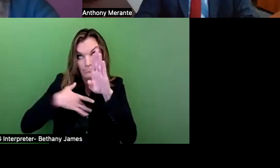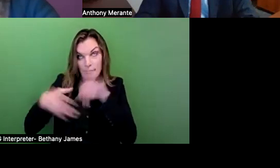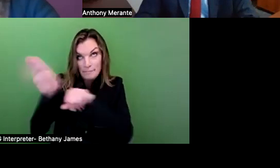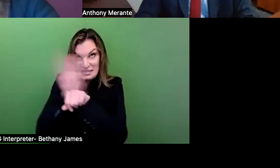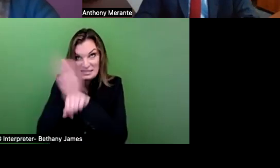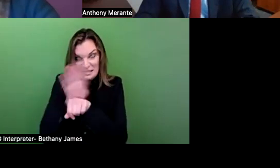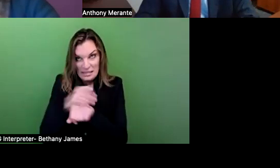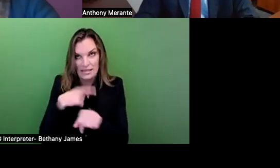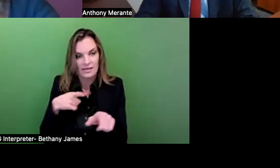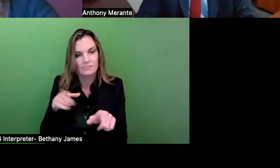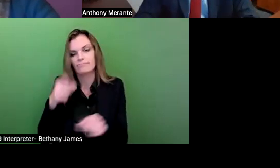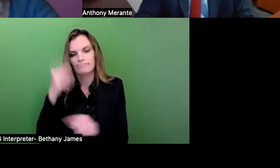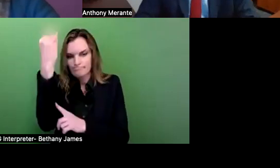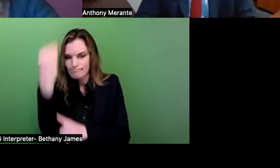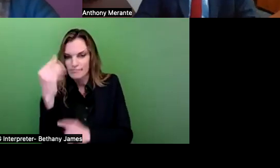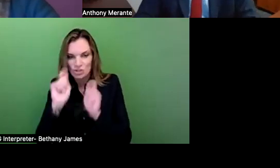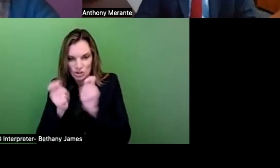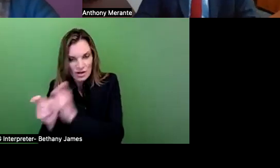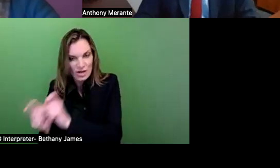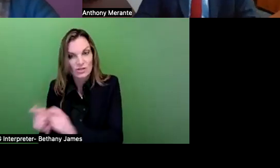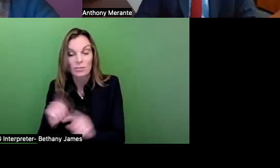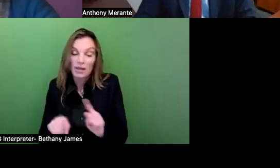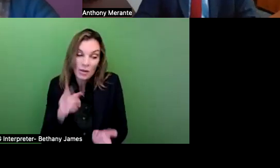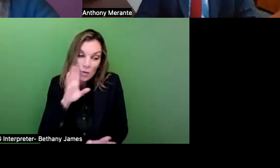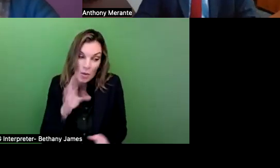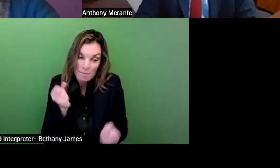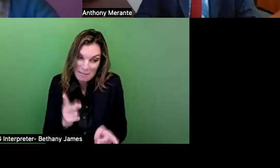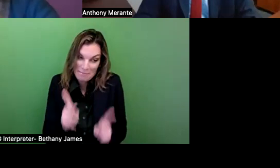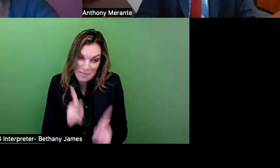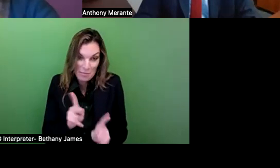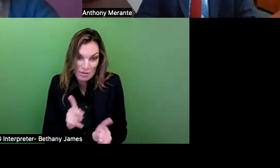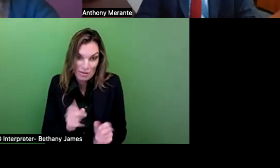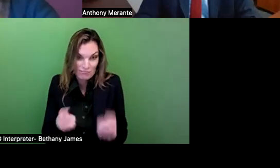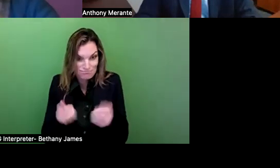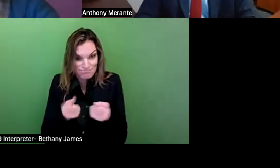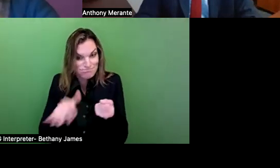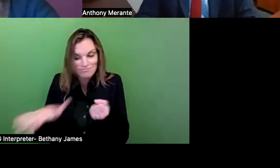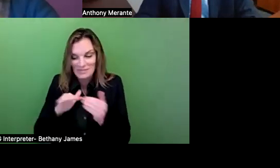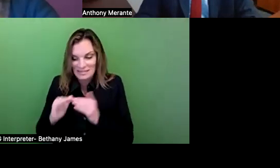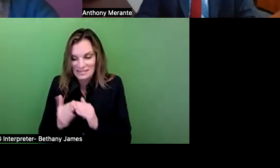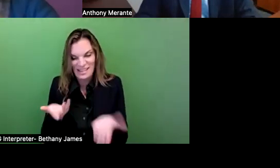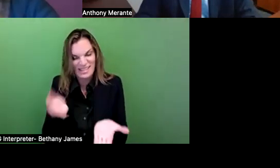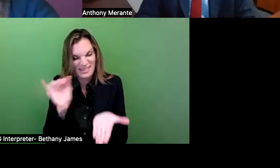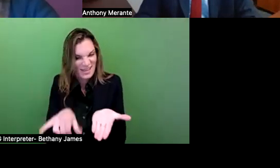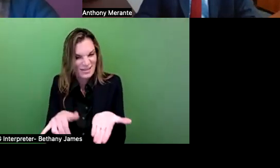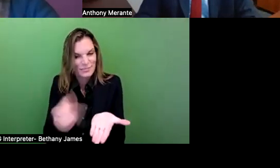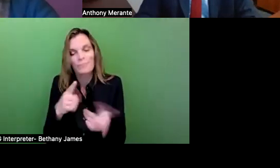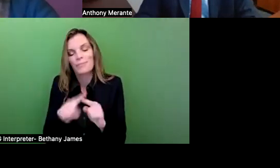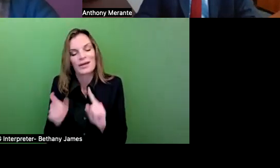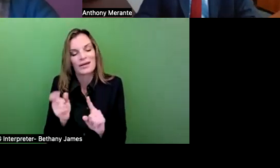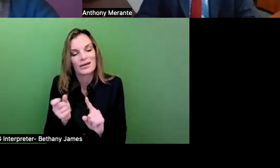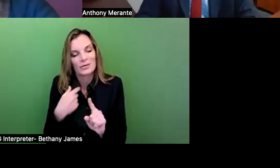at the end of the day, there are a lot of cars, and that's what you have in an urban center. But we continue to fight that every